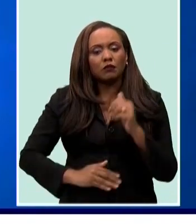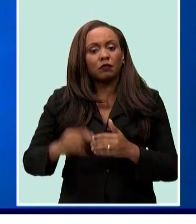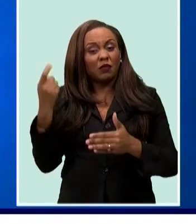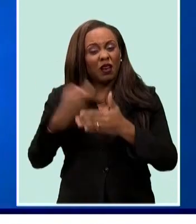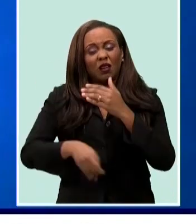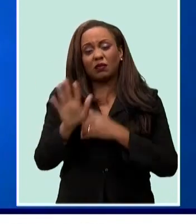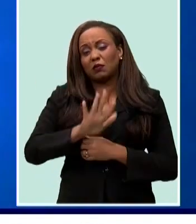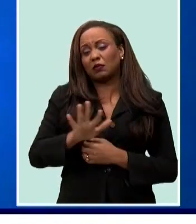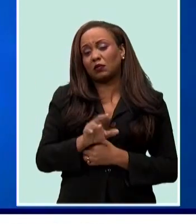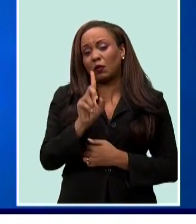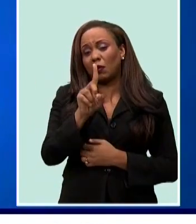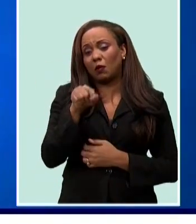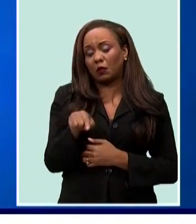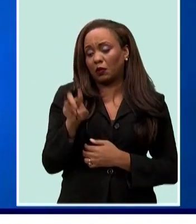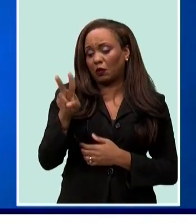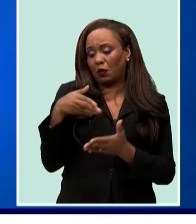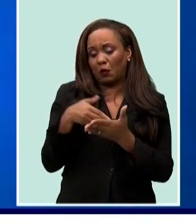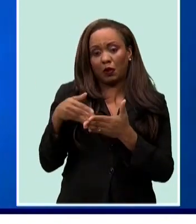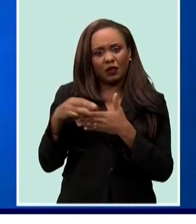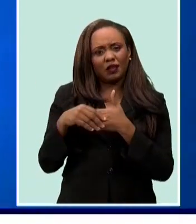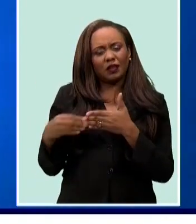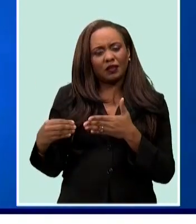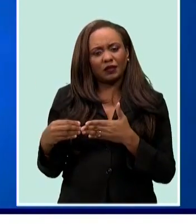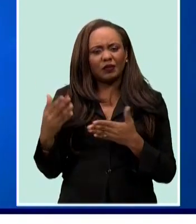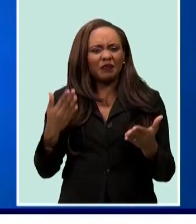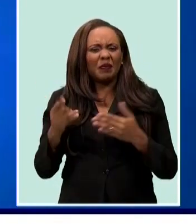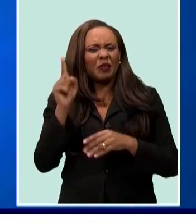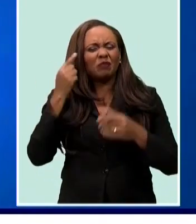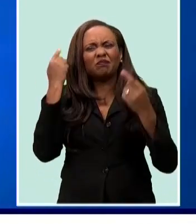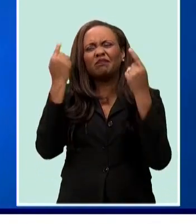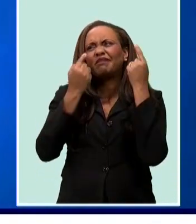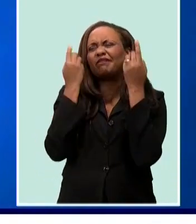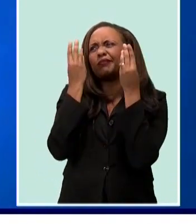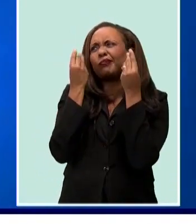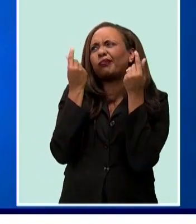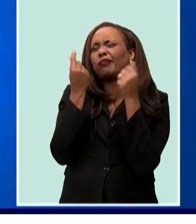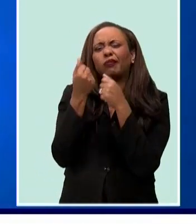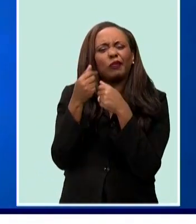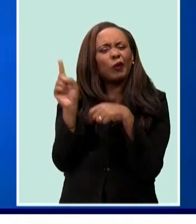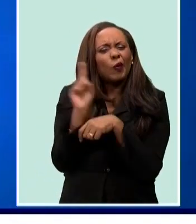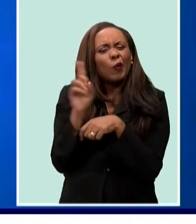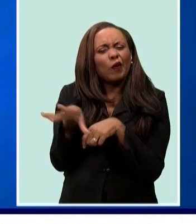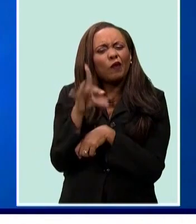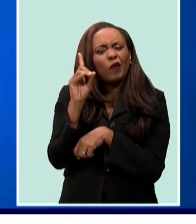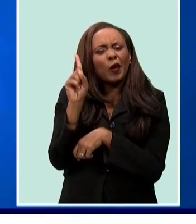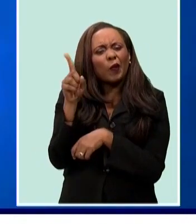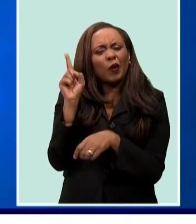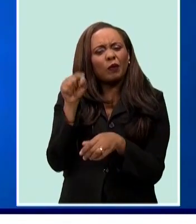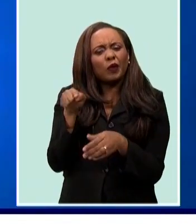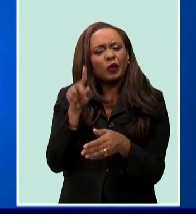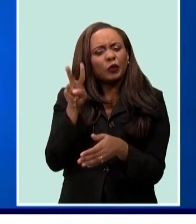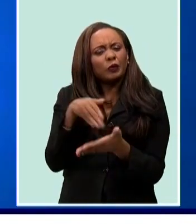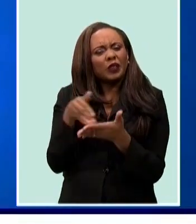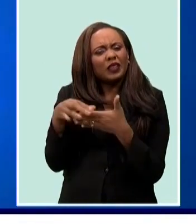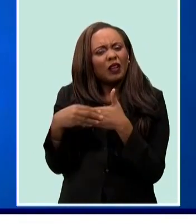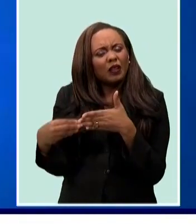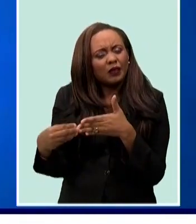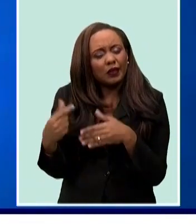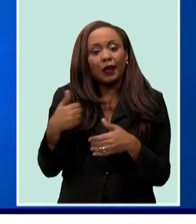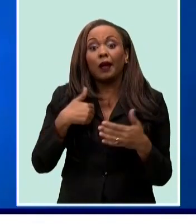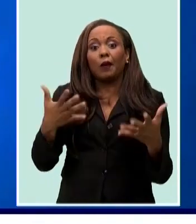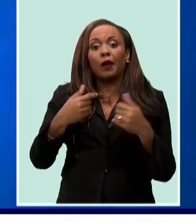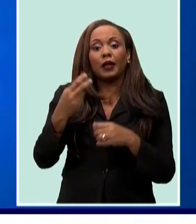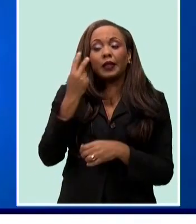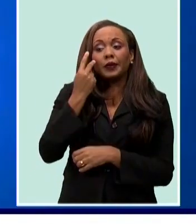about $1.2 million. And if you're wondering where that money is coming from, I want you to cast your memory back to November